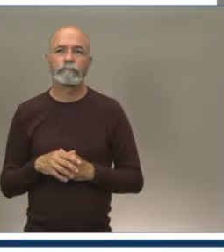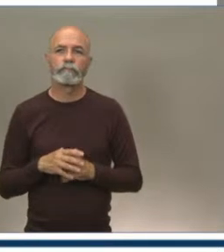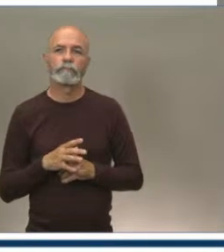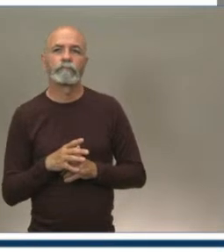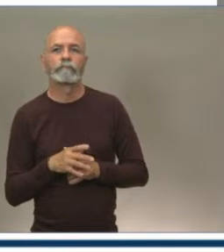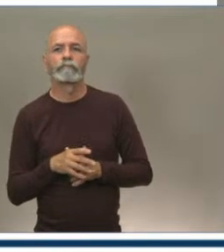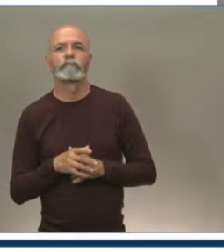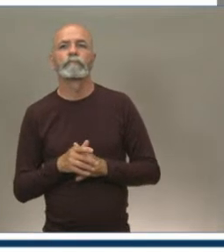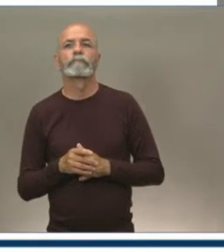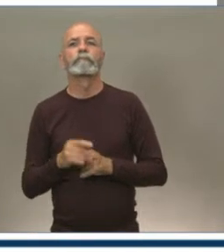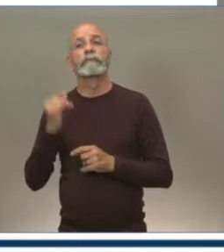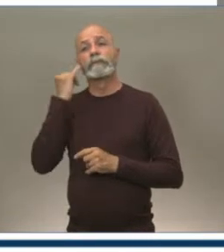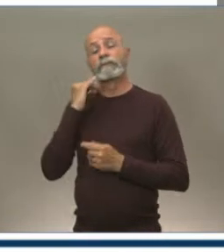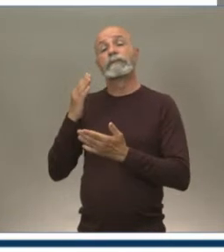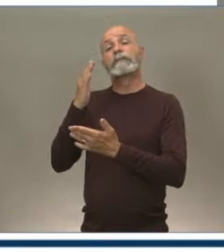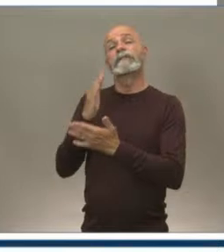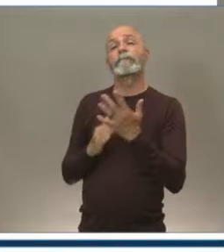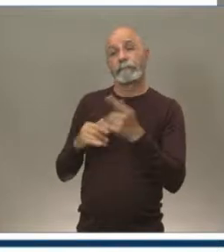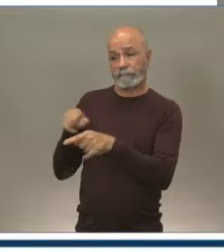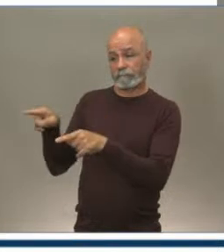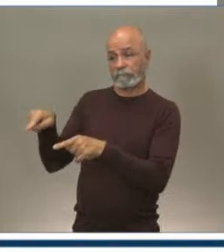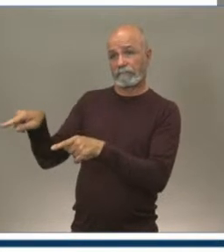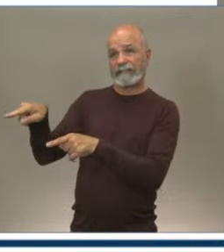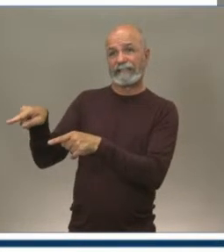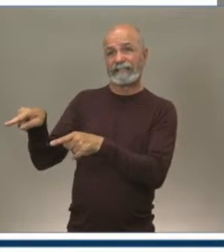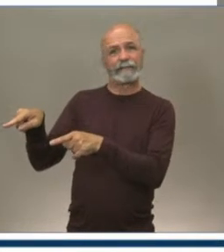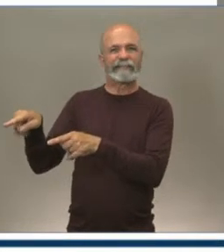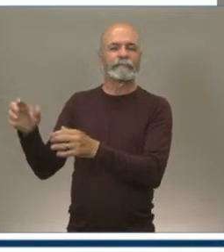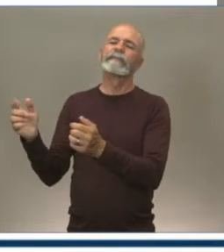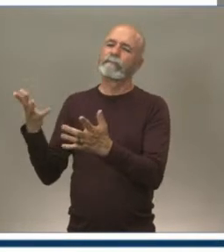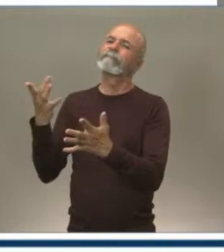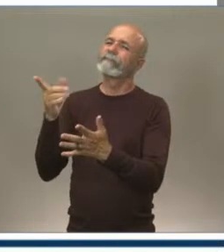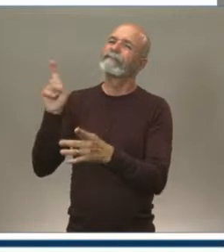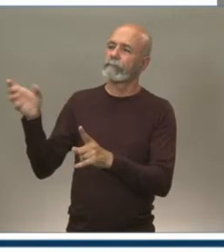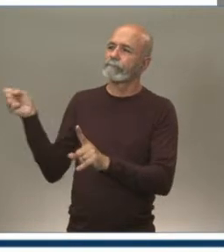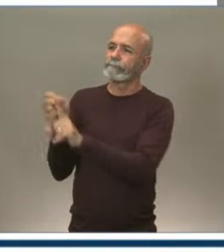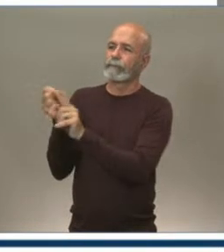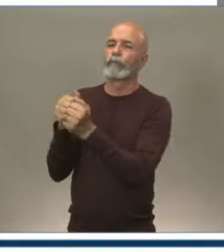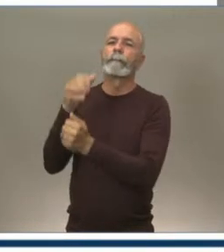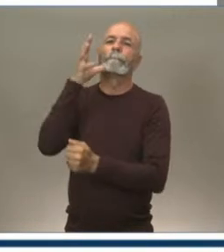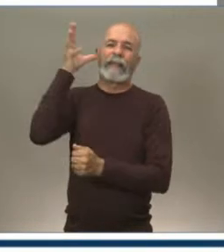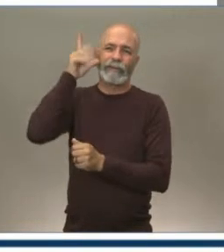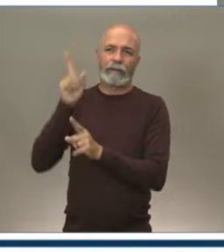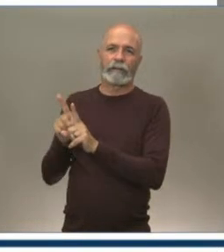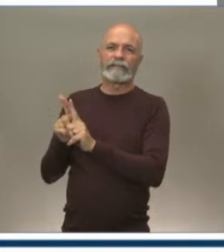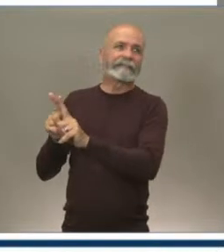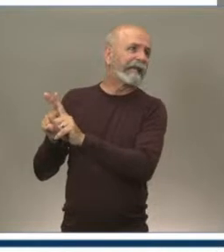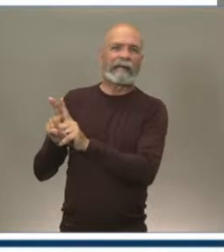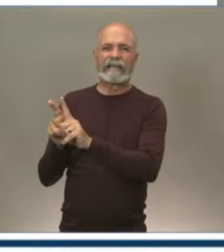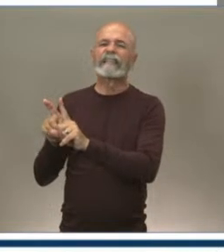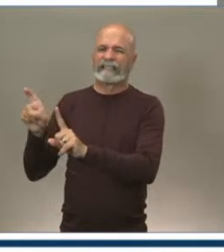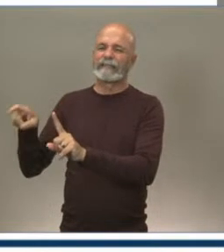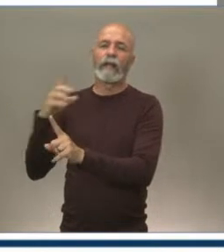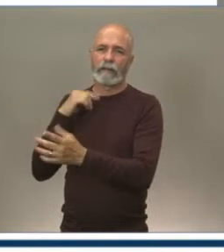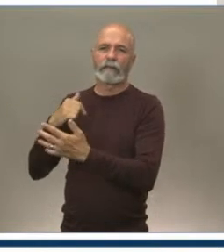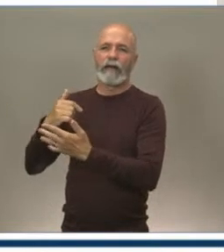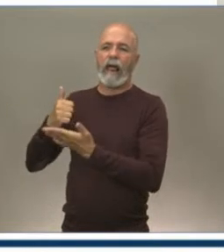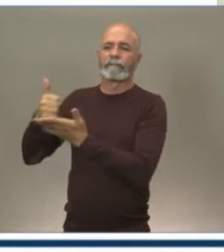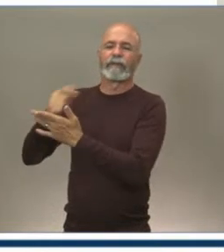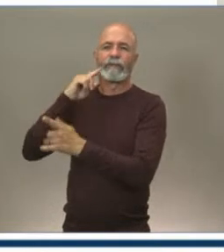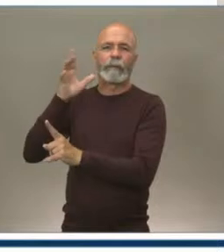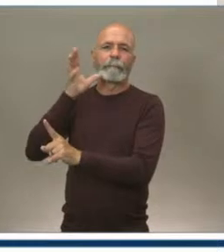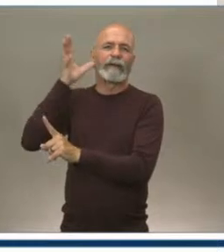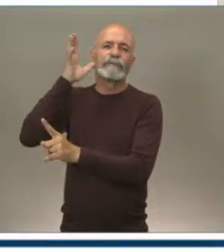for some youth to be accompanied by parents as necessary through our vaccination clinics. Go ahead with your